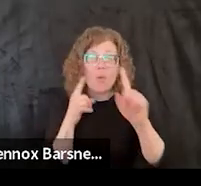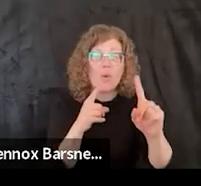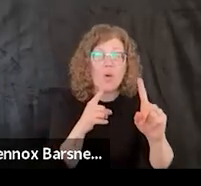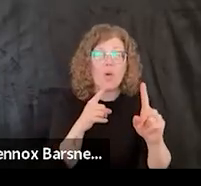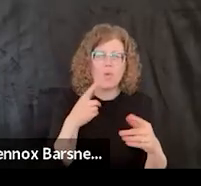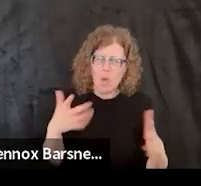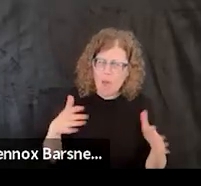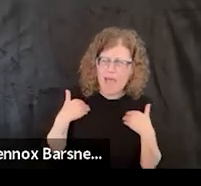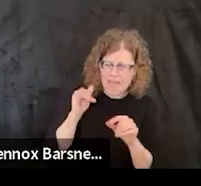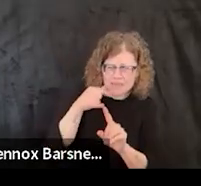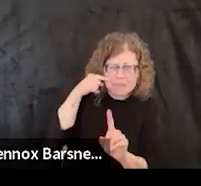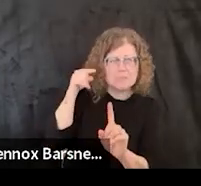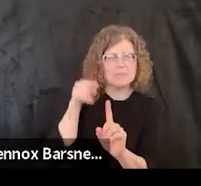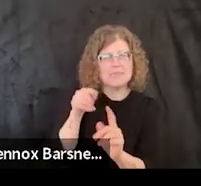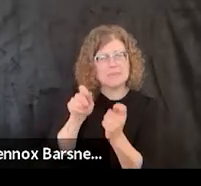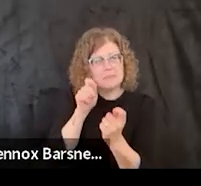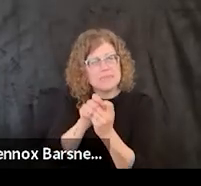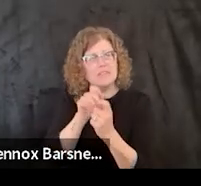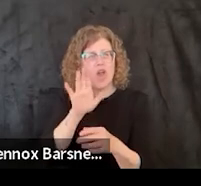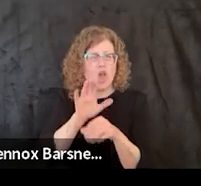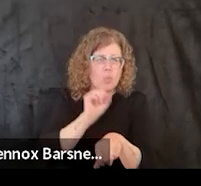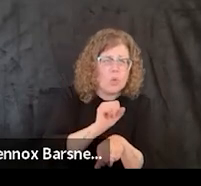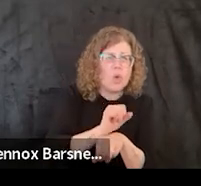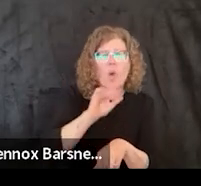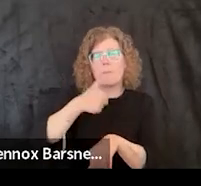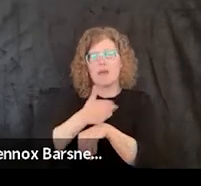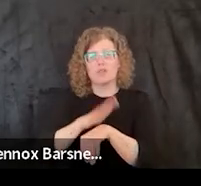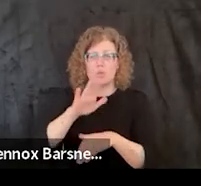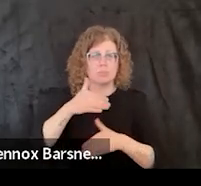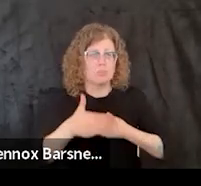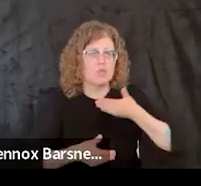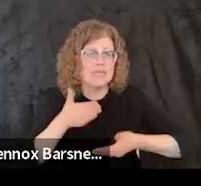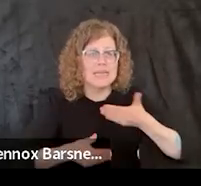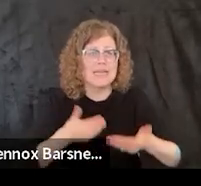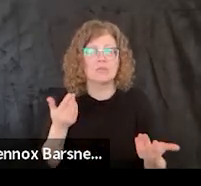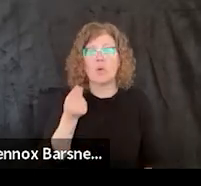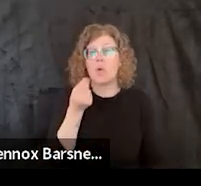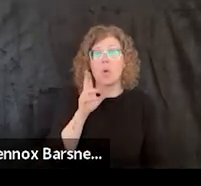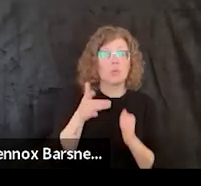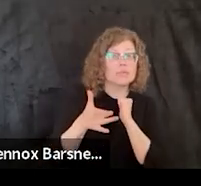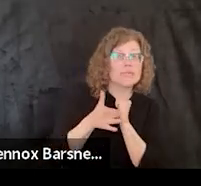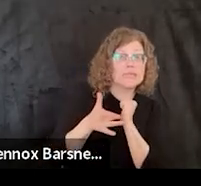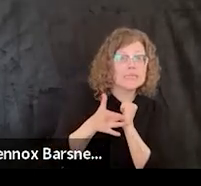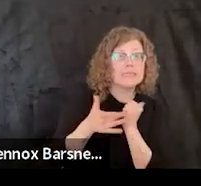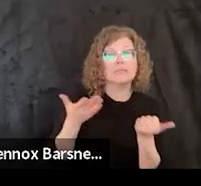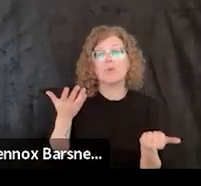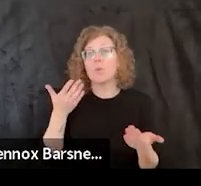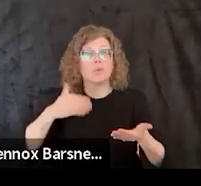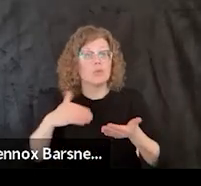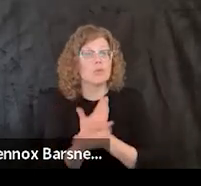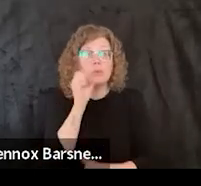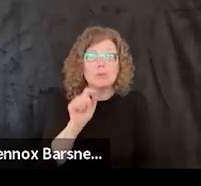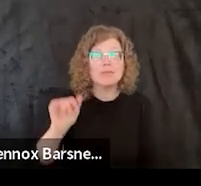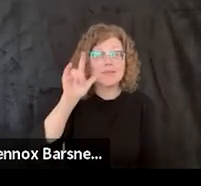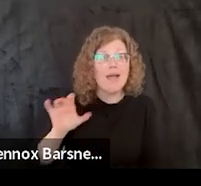itself, or around artistic processes, techniques, or approaches that you'll be utilizing. How does this work connect to the past you've